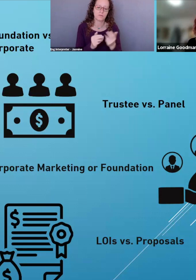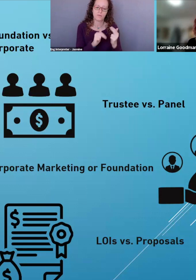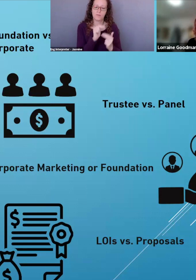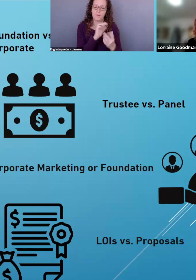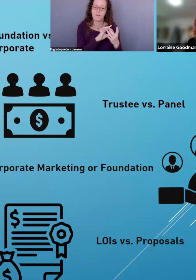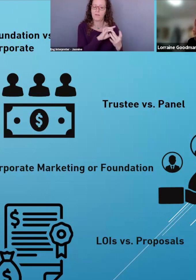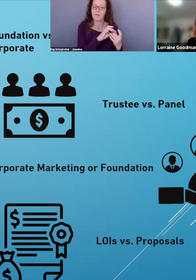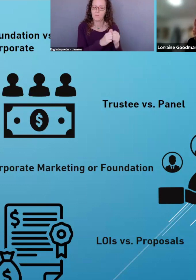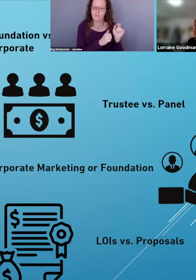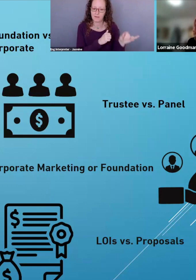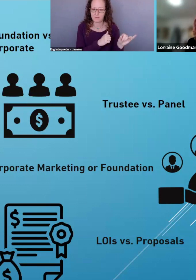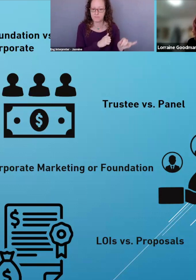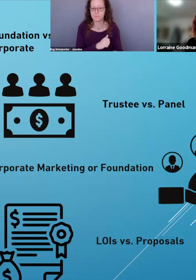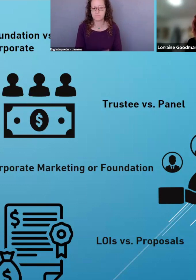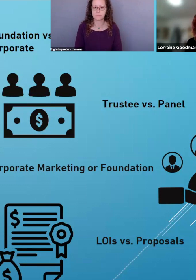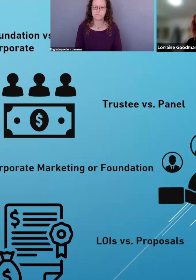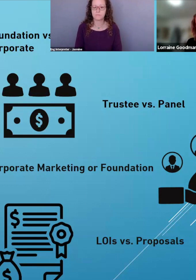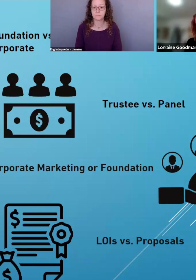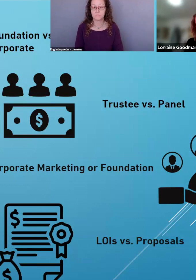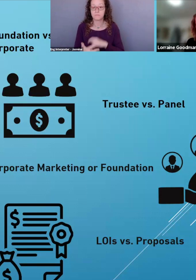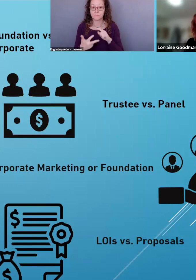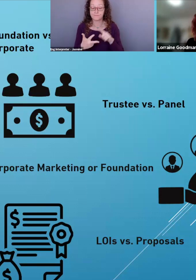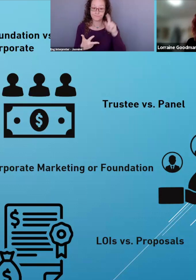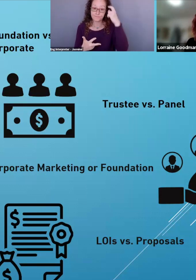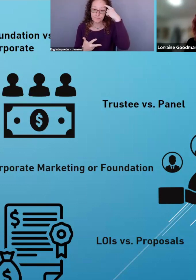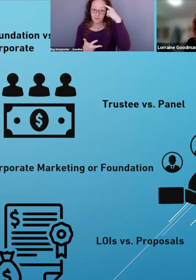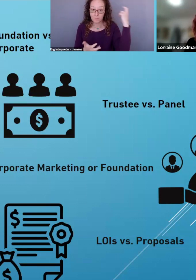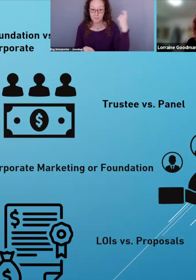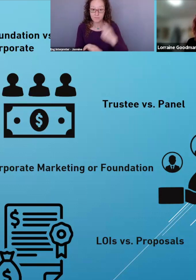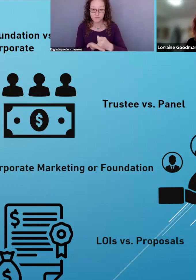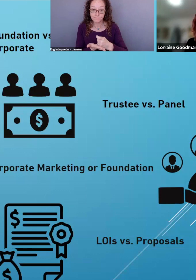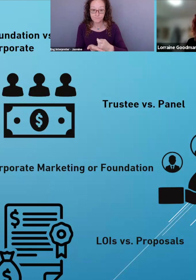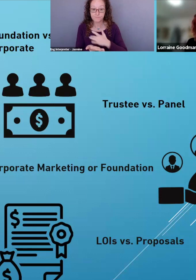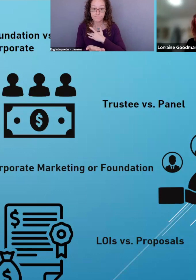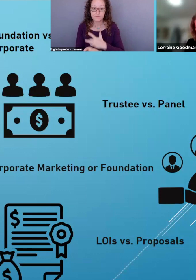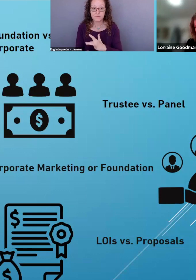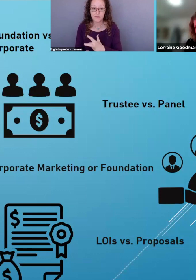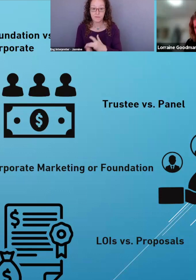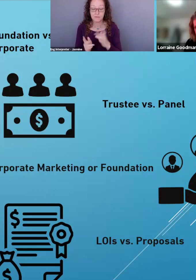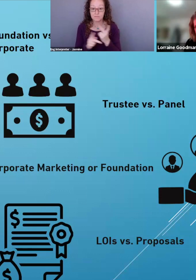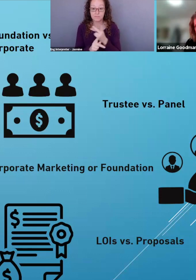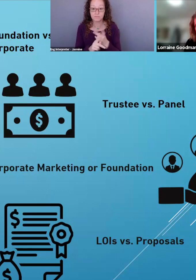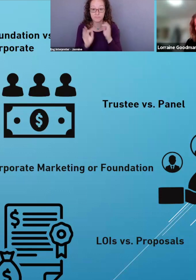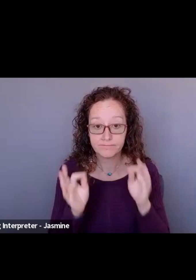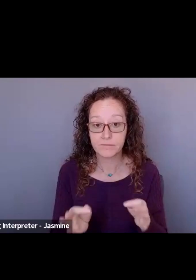with them. Government grants are generally determined by panels.